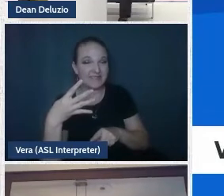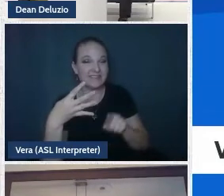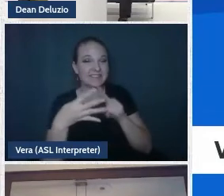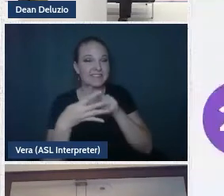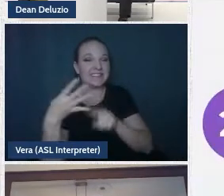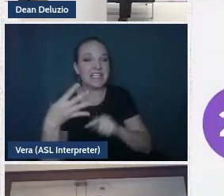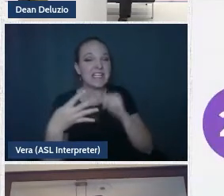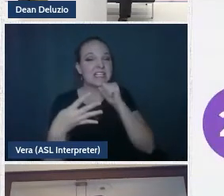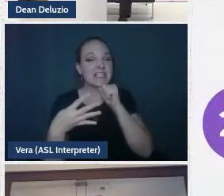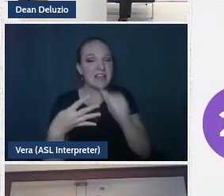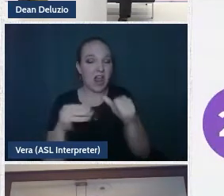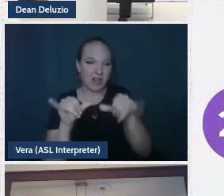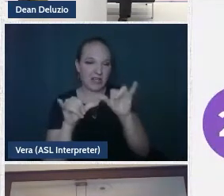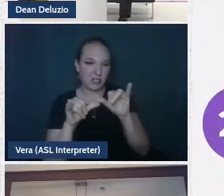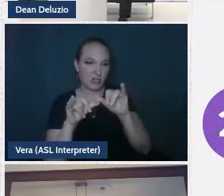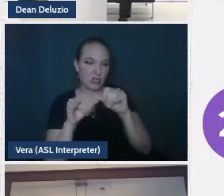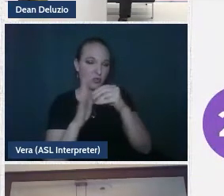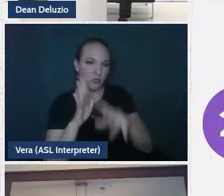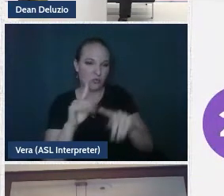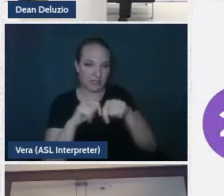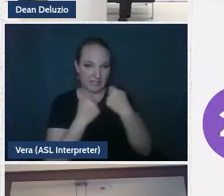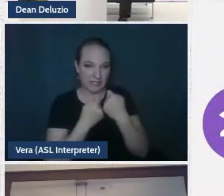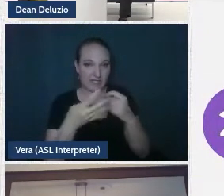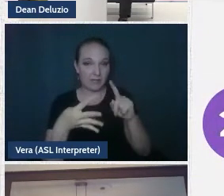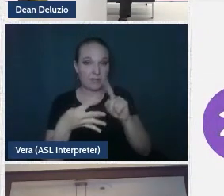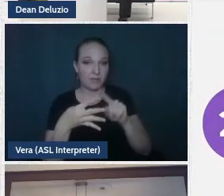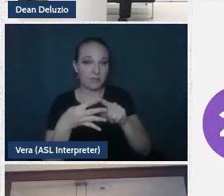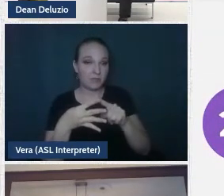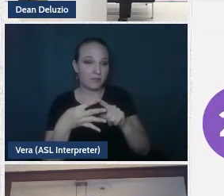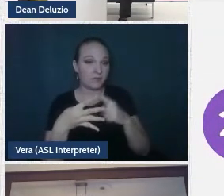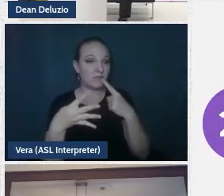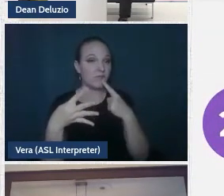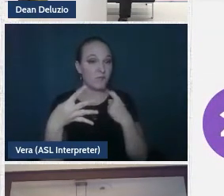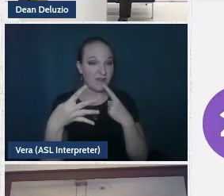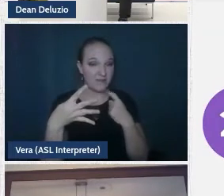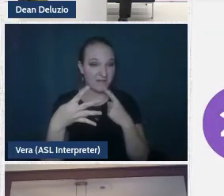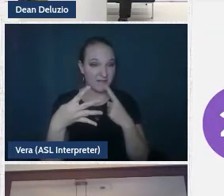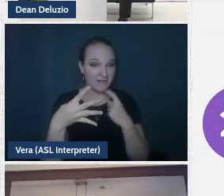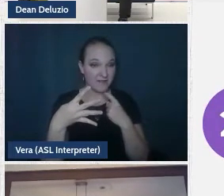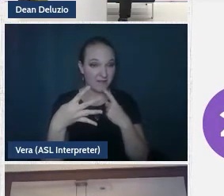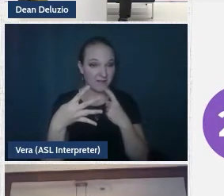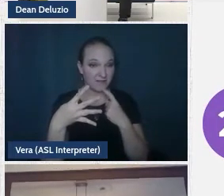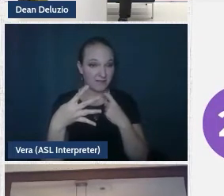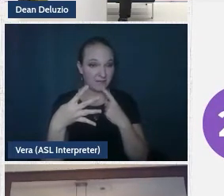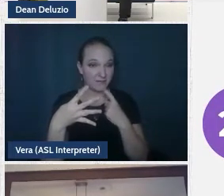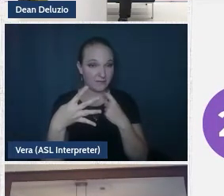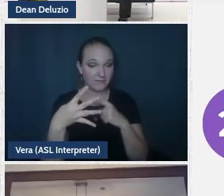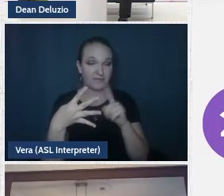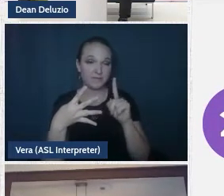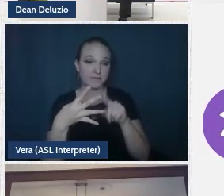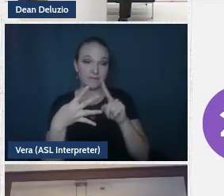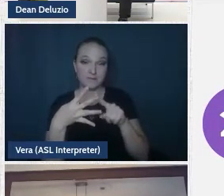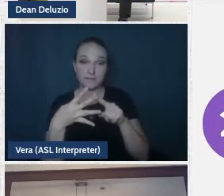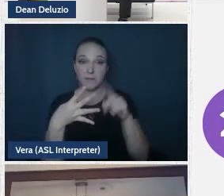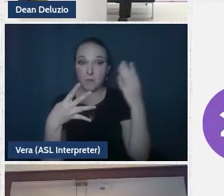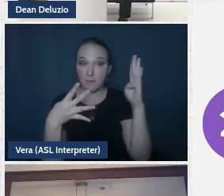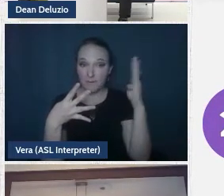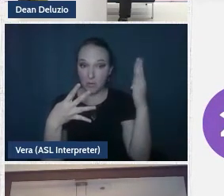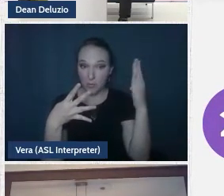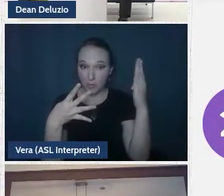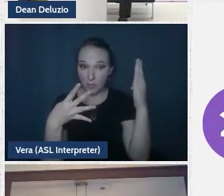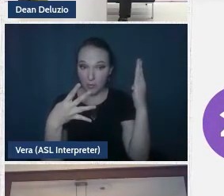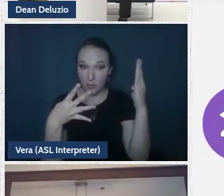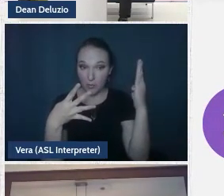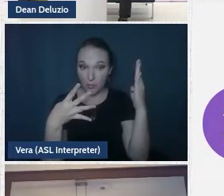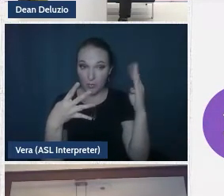is not an engineering student team? The Queen's vertical farming team, the mostly autonomous sailboat